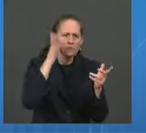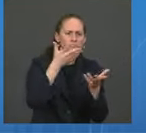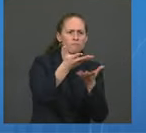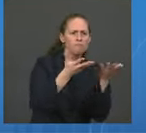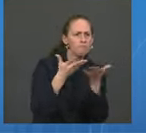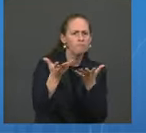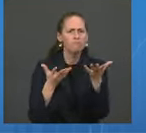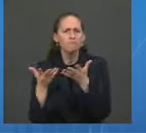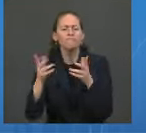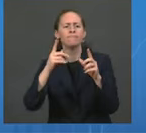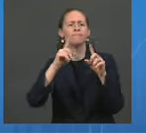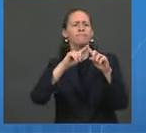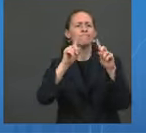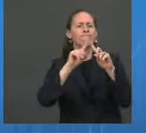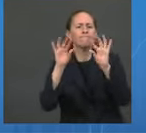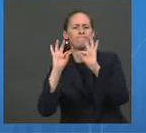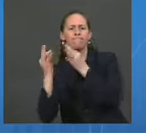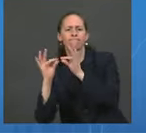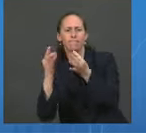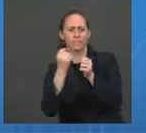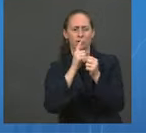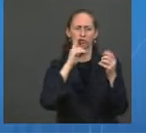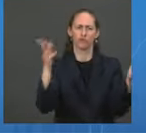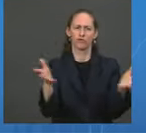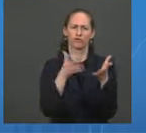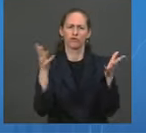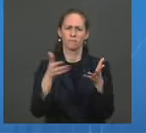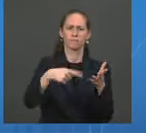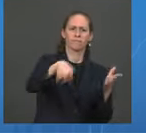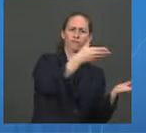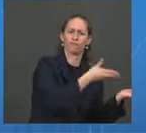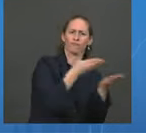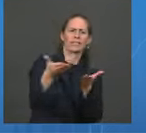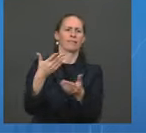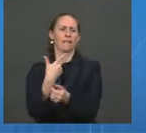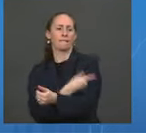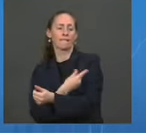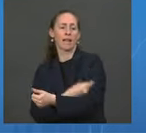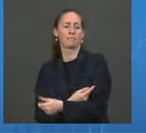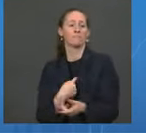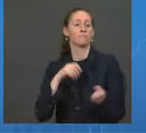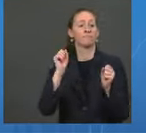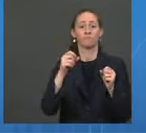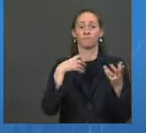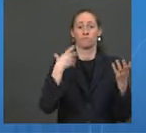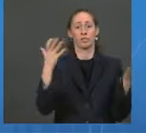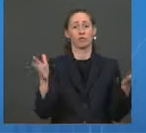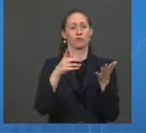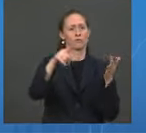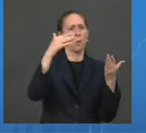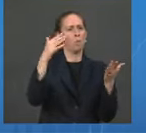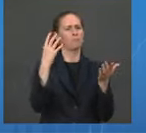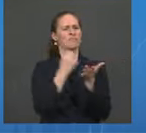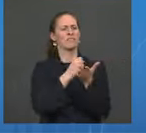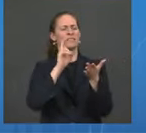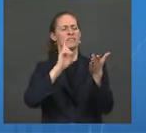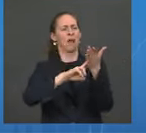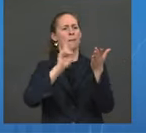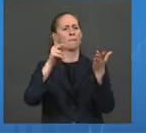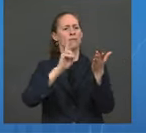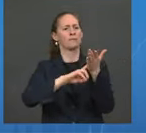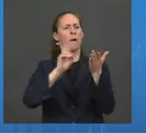trusted providers. We've already enrolled more than 25,000 pediatricians, family doctors, and other primary